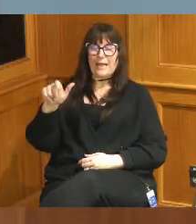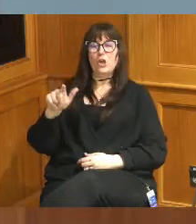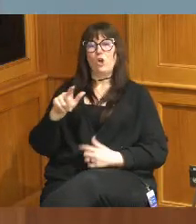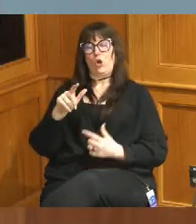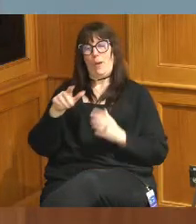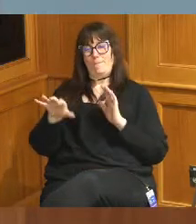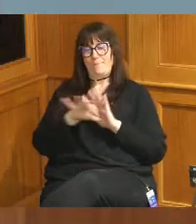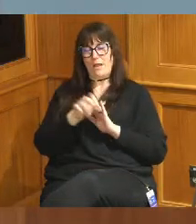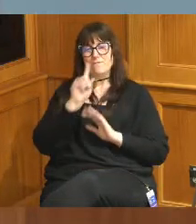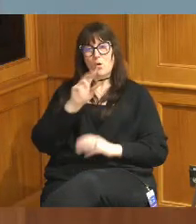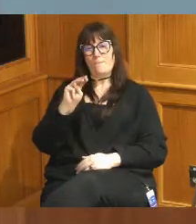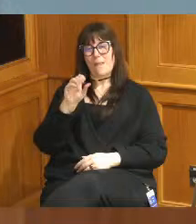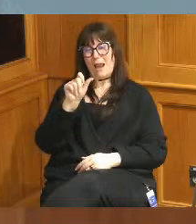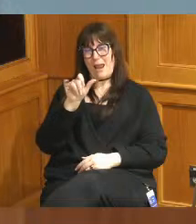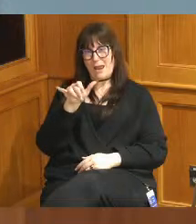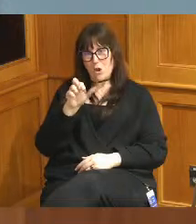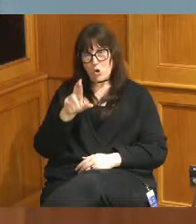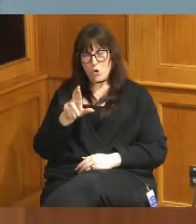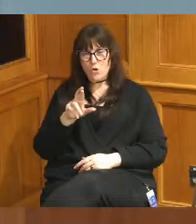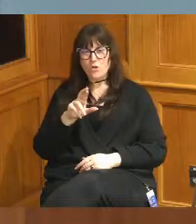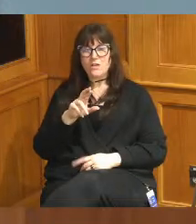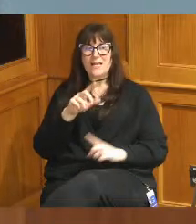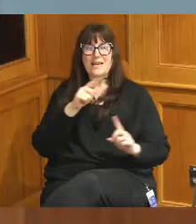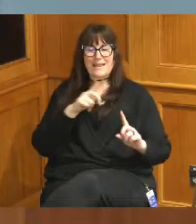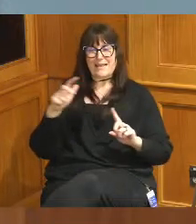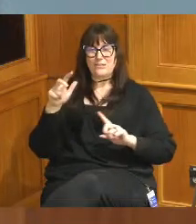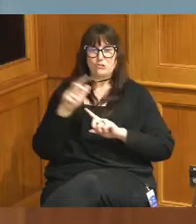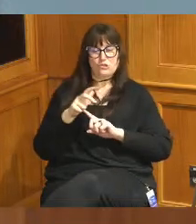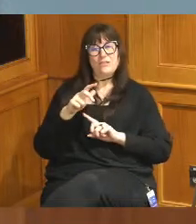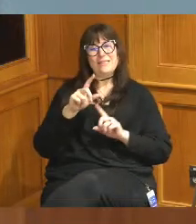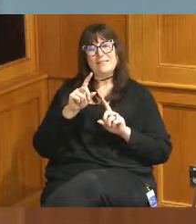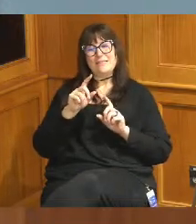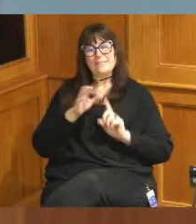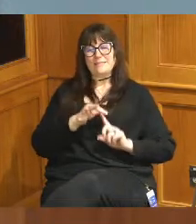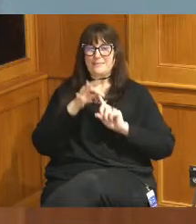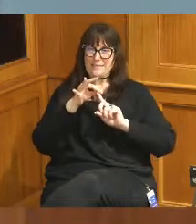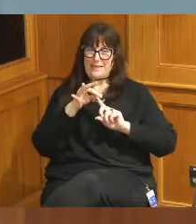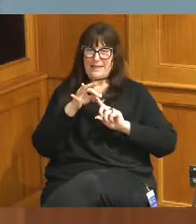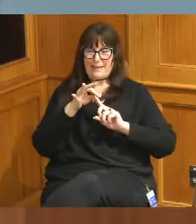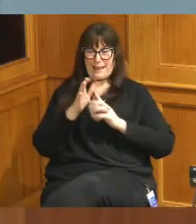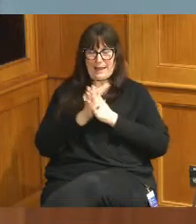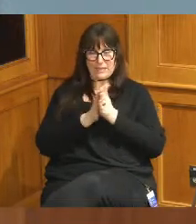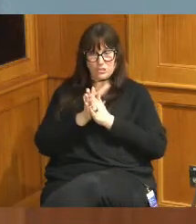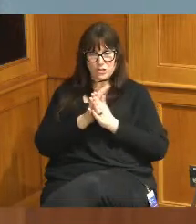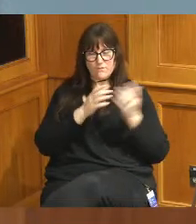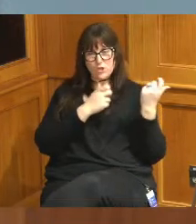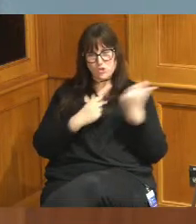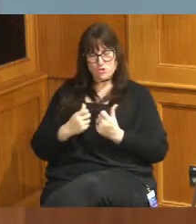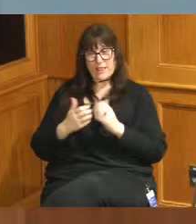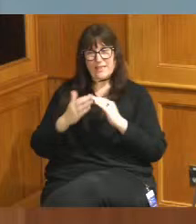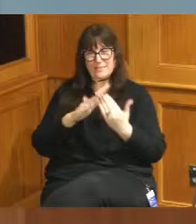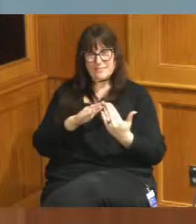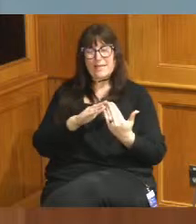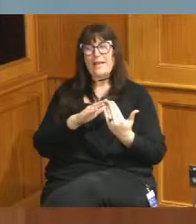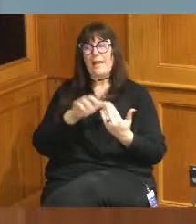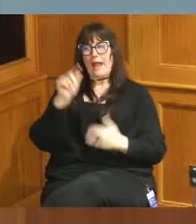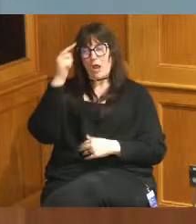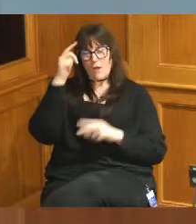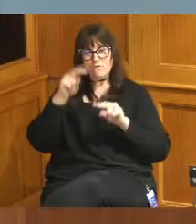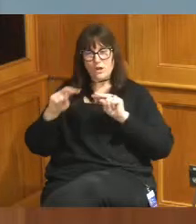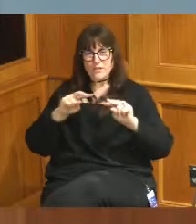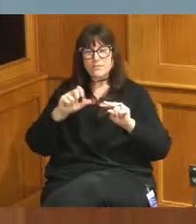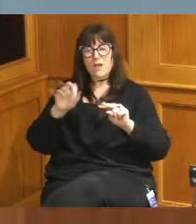role of mayor, where he has championed key initiatives, including strengthening city governance through the passage of